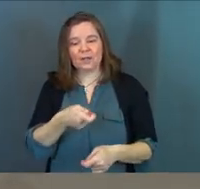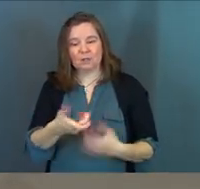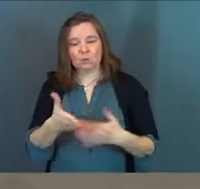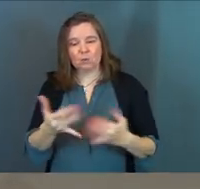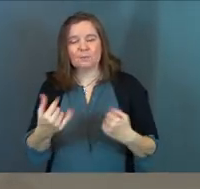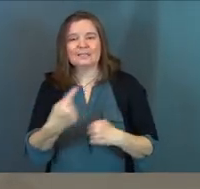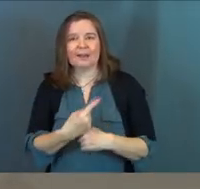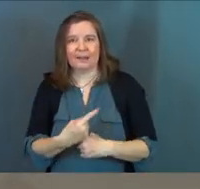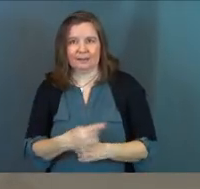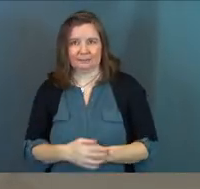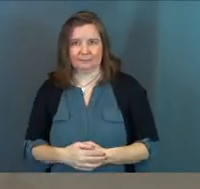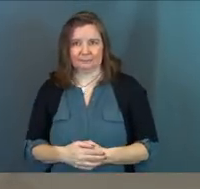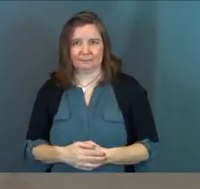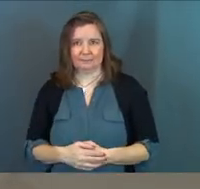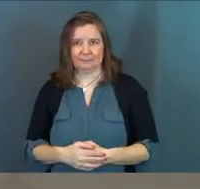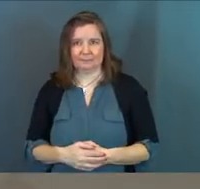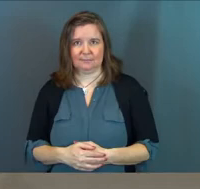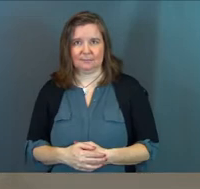the room today.